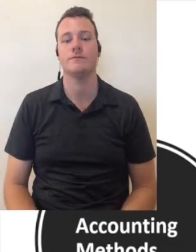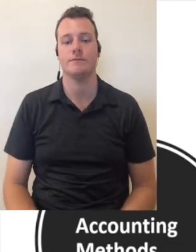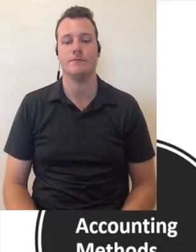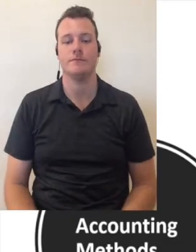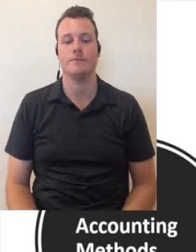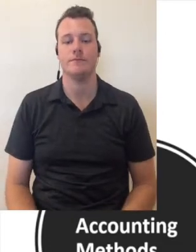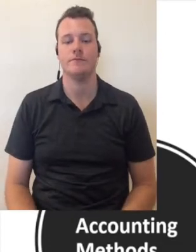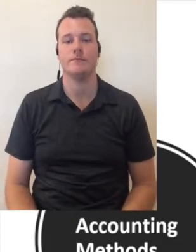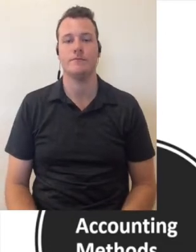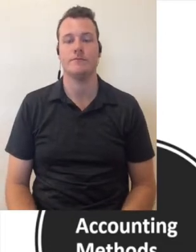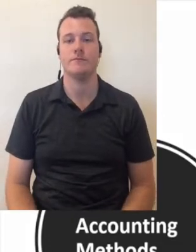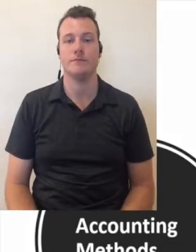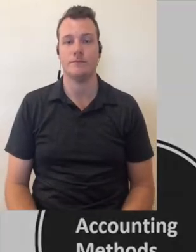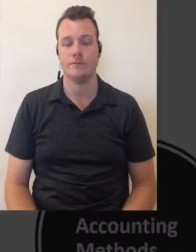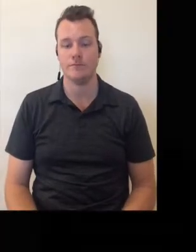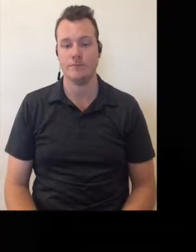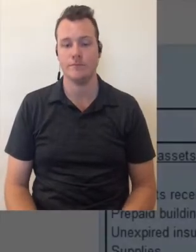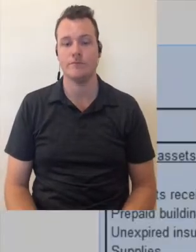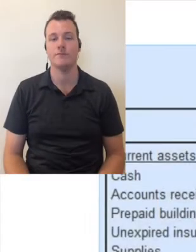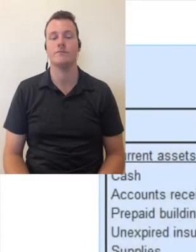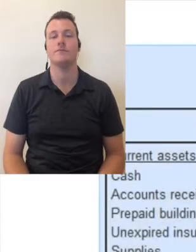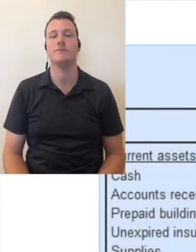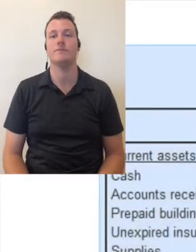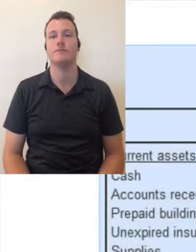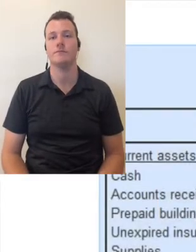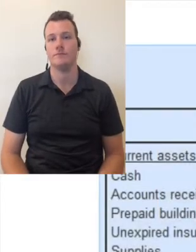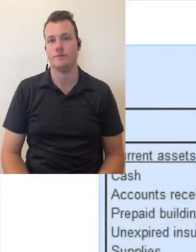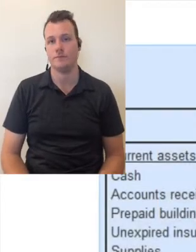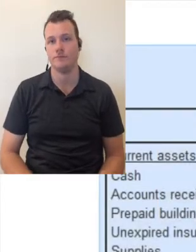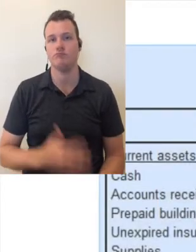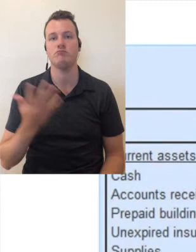delivering. Next slide, please.